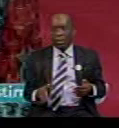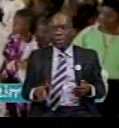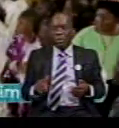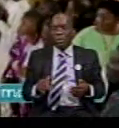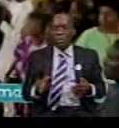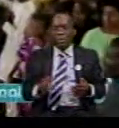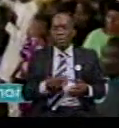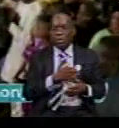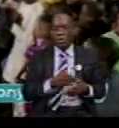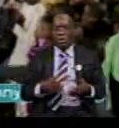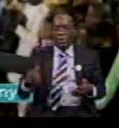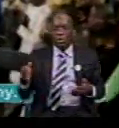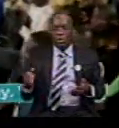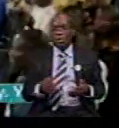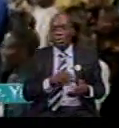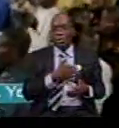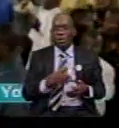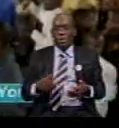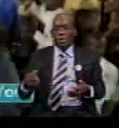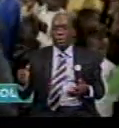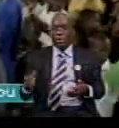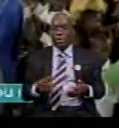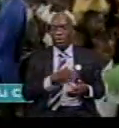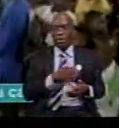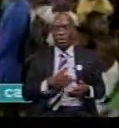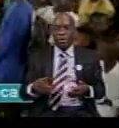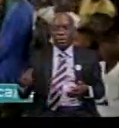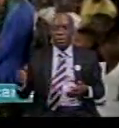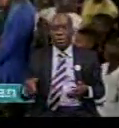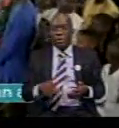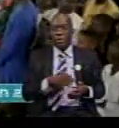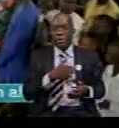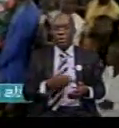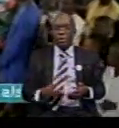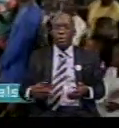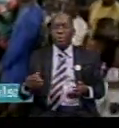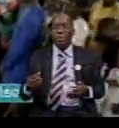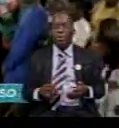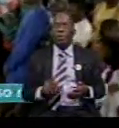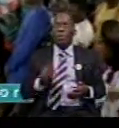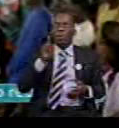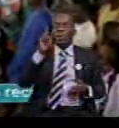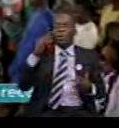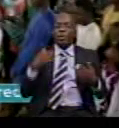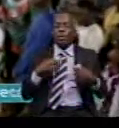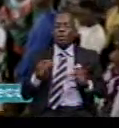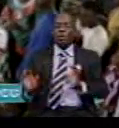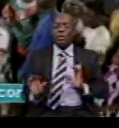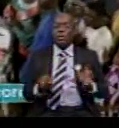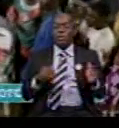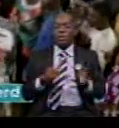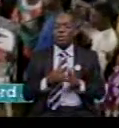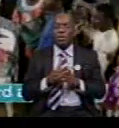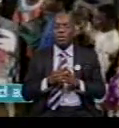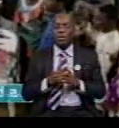Finish interviewing them, bring them forward, please. We are waiting for them here.